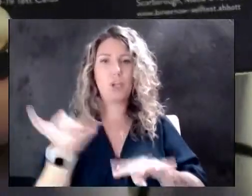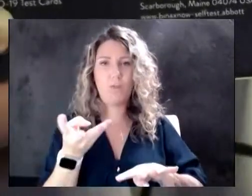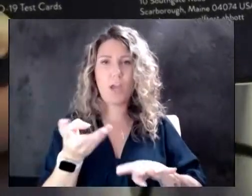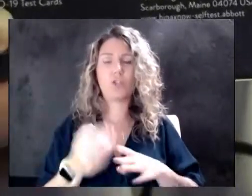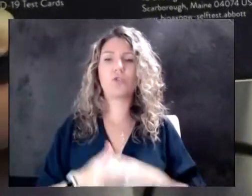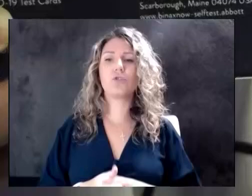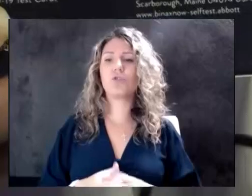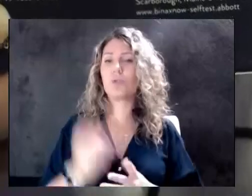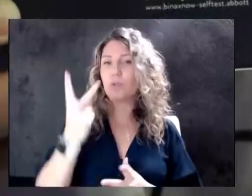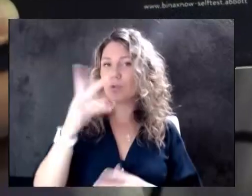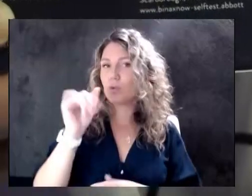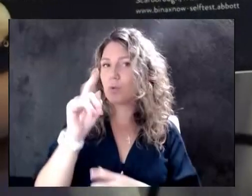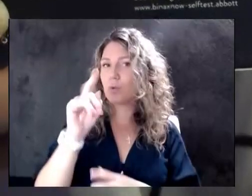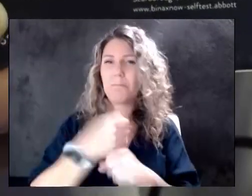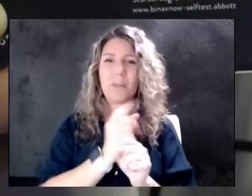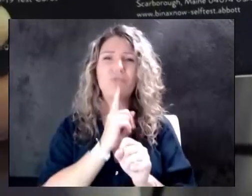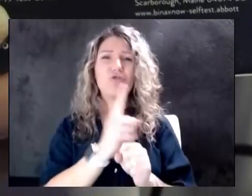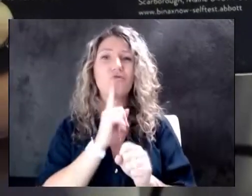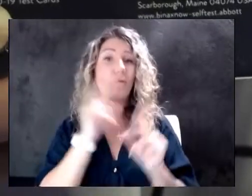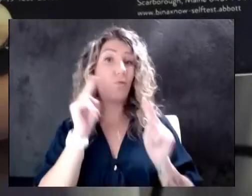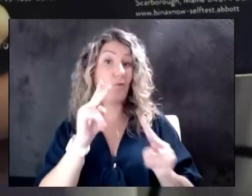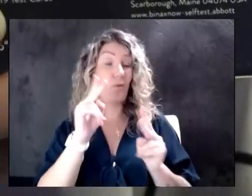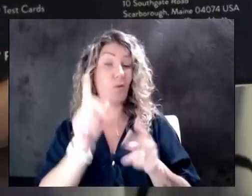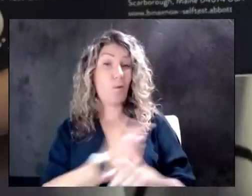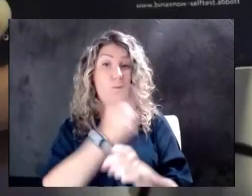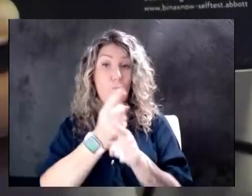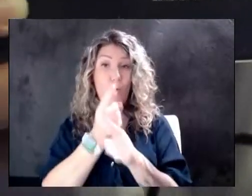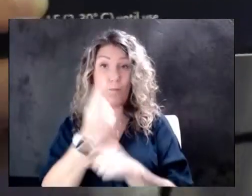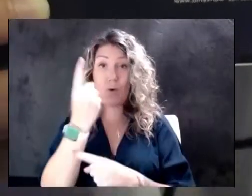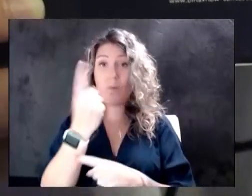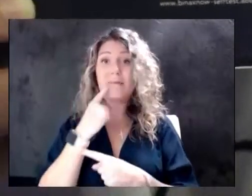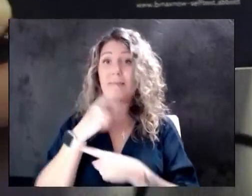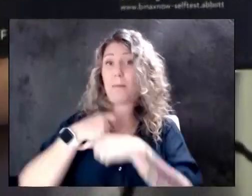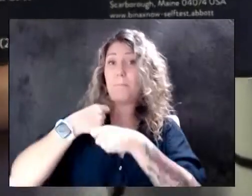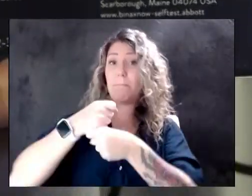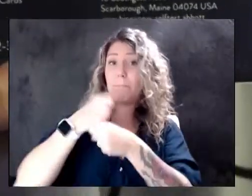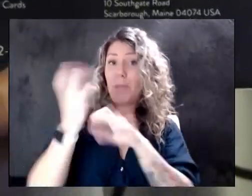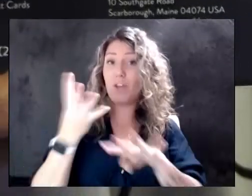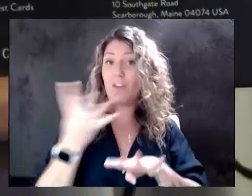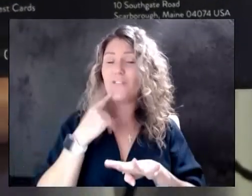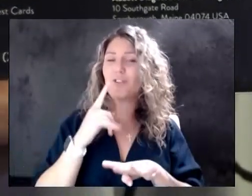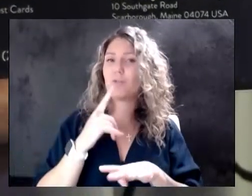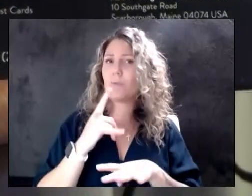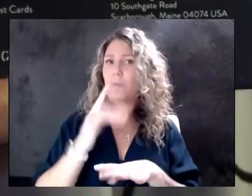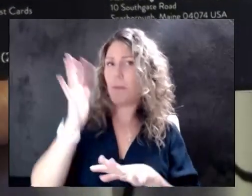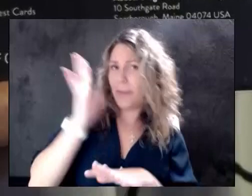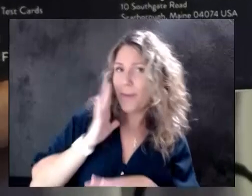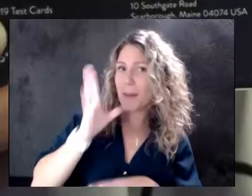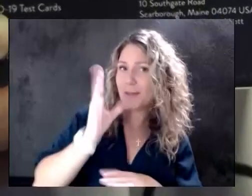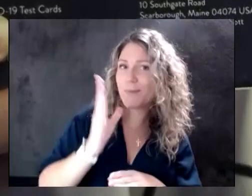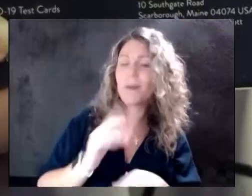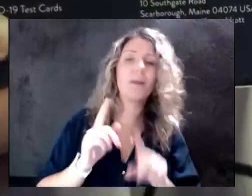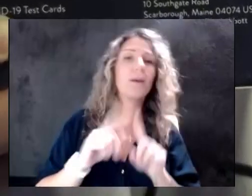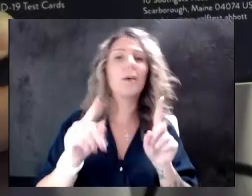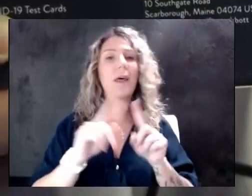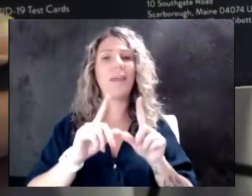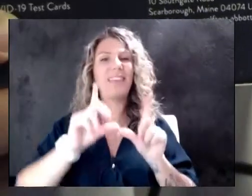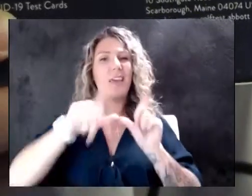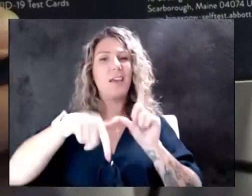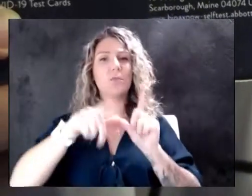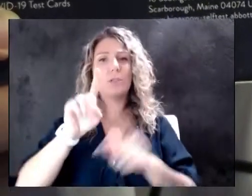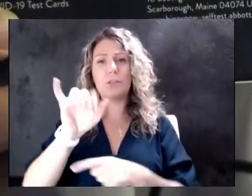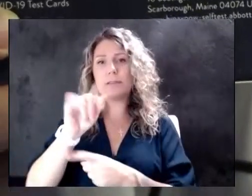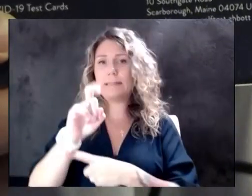Make sure you're looking at the right one. Obviously, the manufacturer date is going to be behind you. But make sure you check the expiration date. And that's the one right